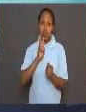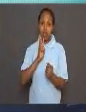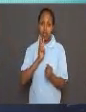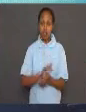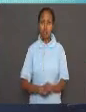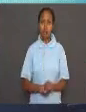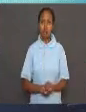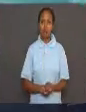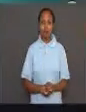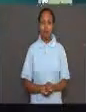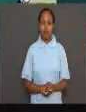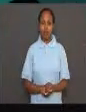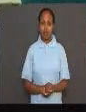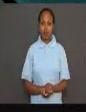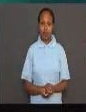in water.